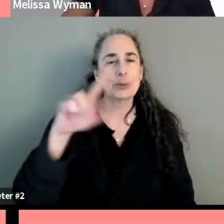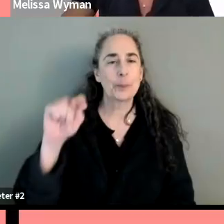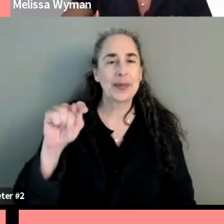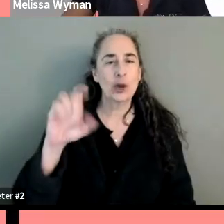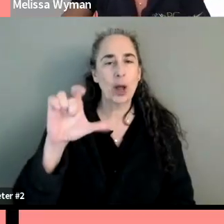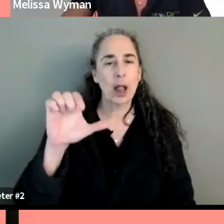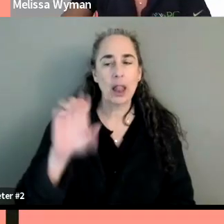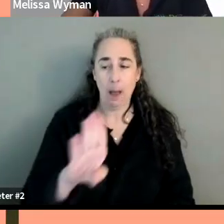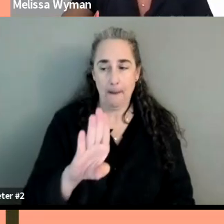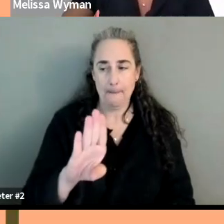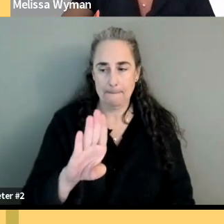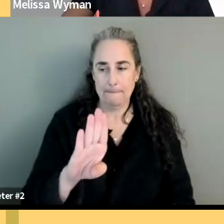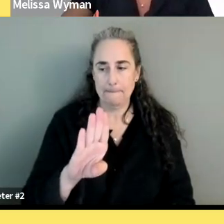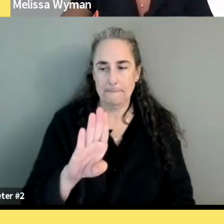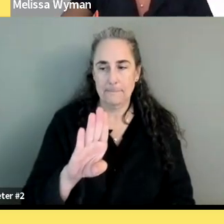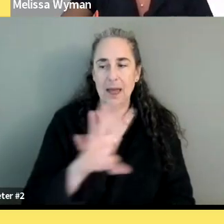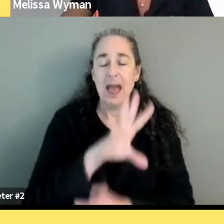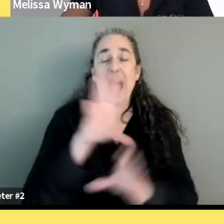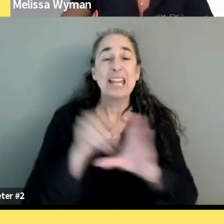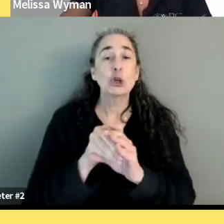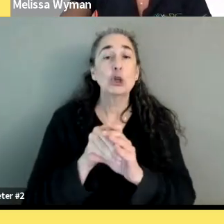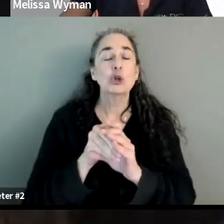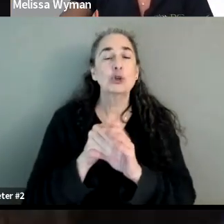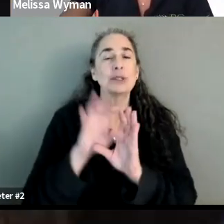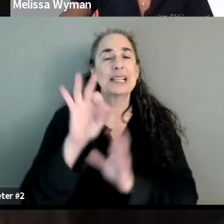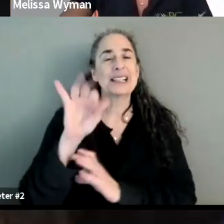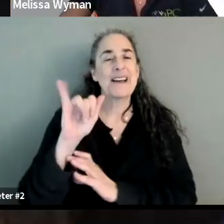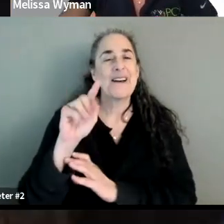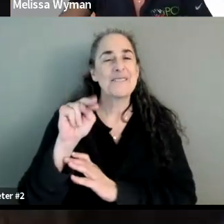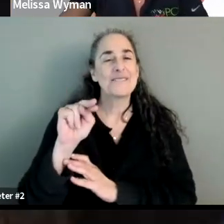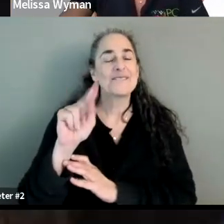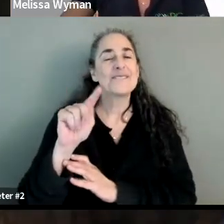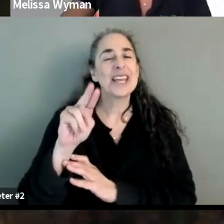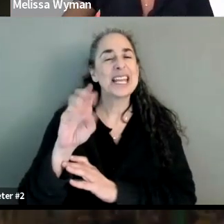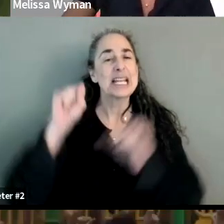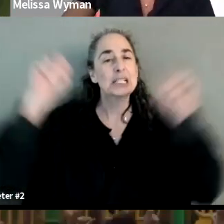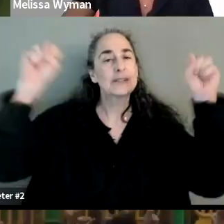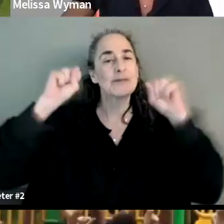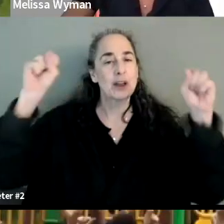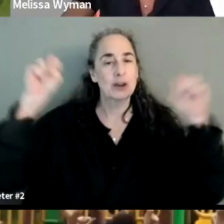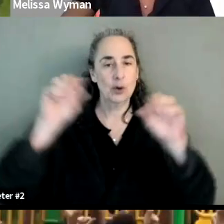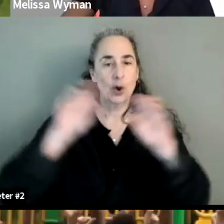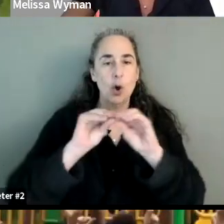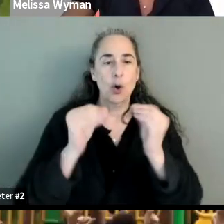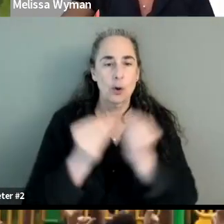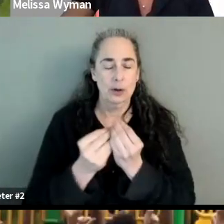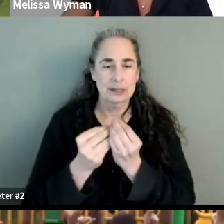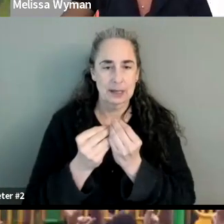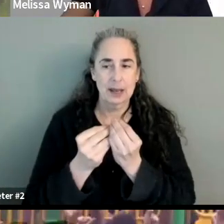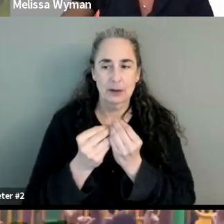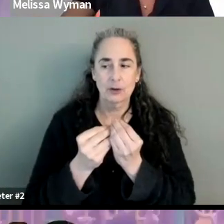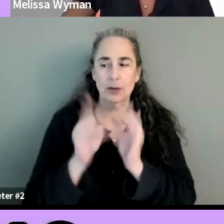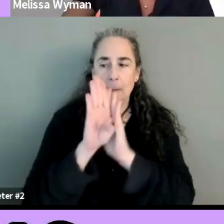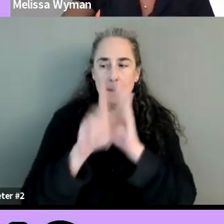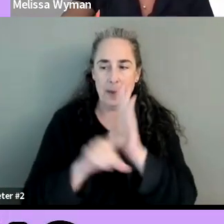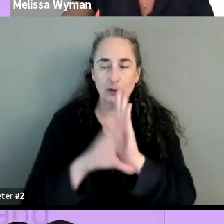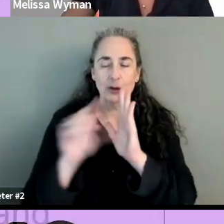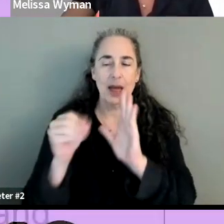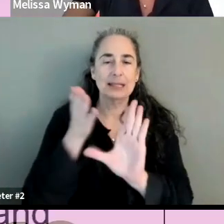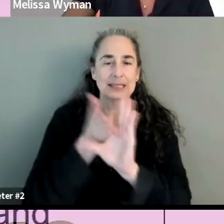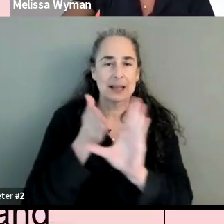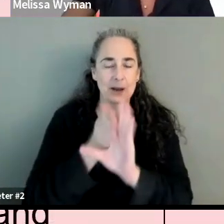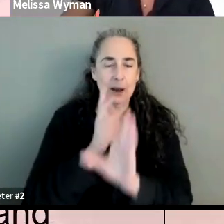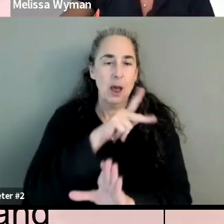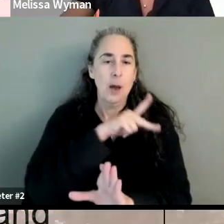Spirit Club, an inclusive fitness organization serving people of all abilities. With a background in psychology and